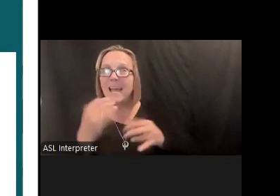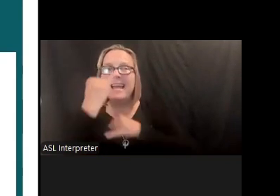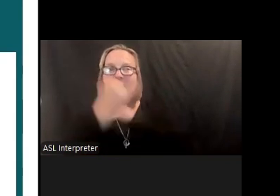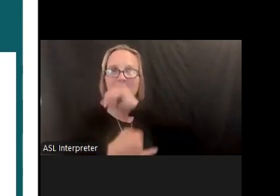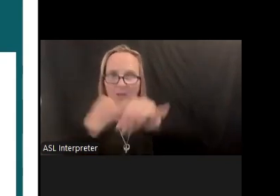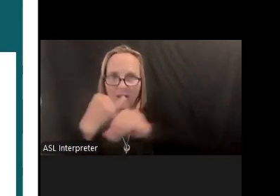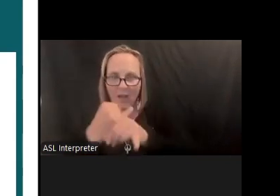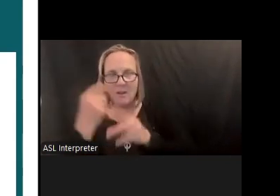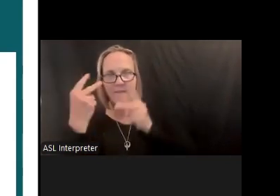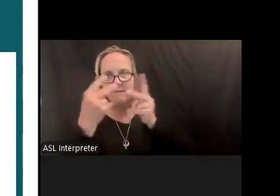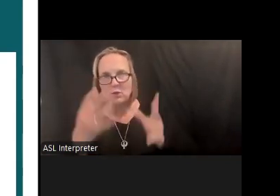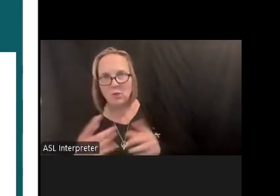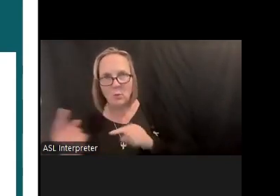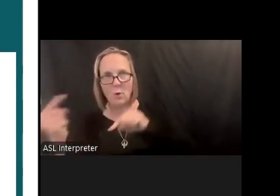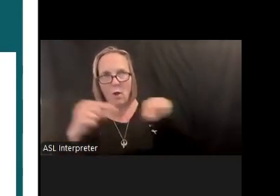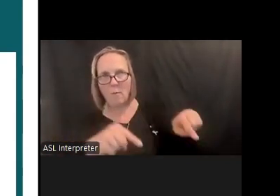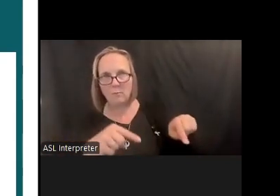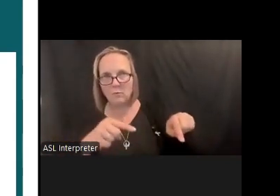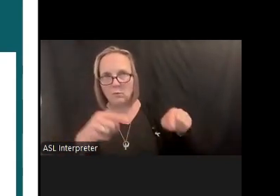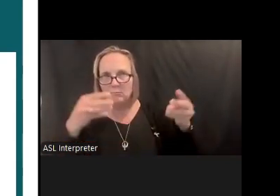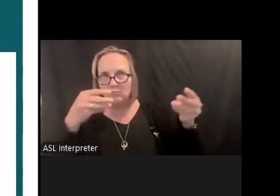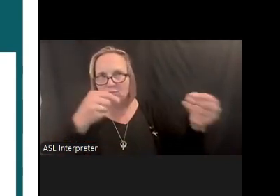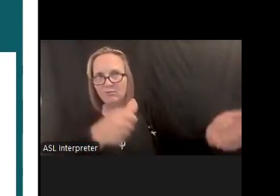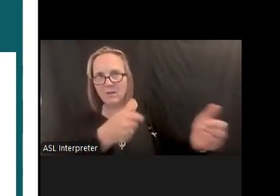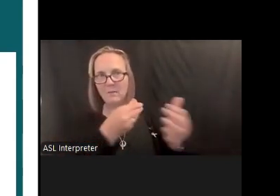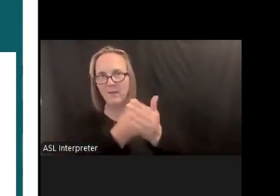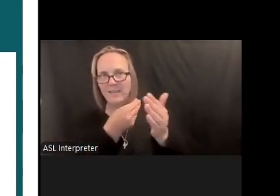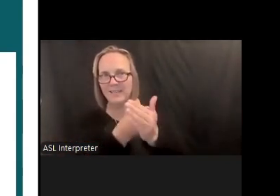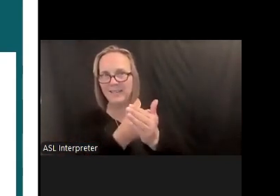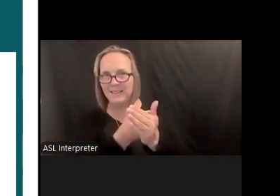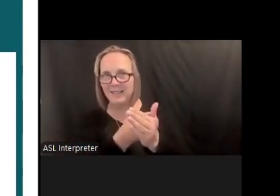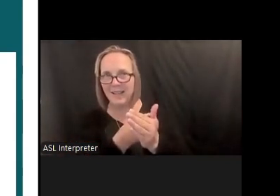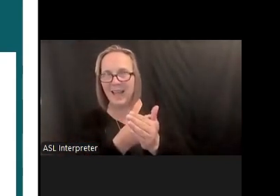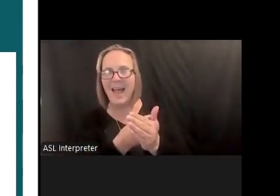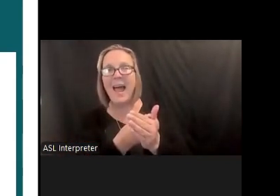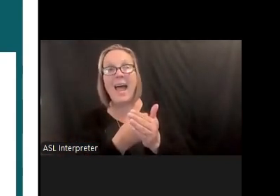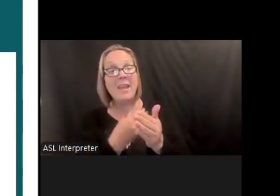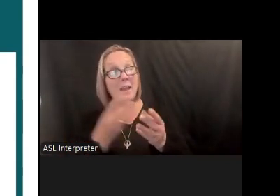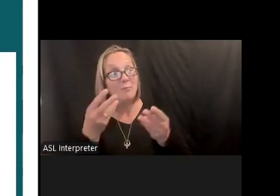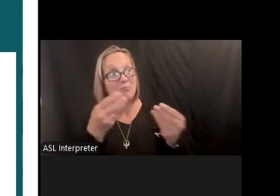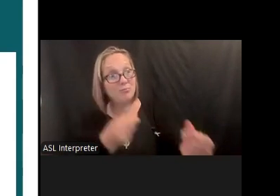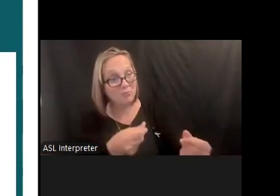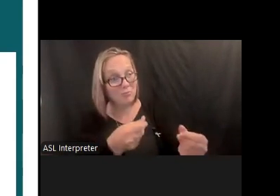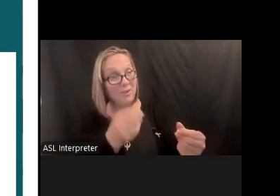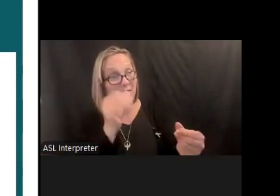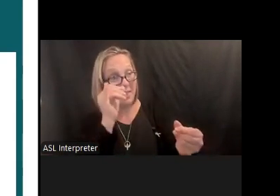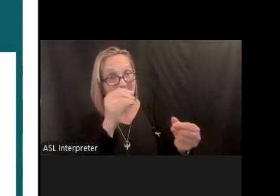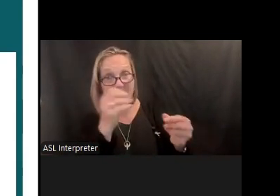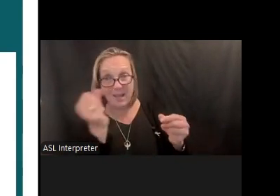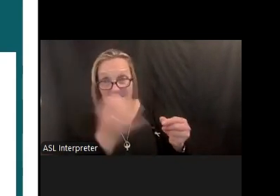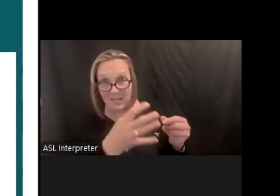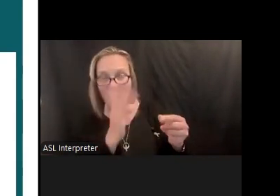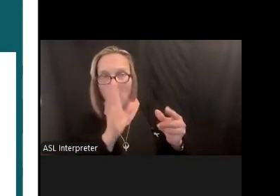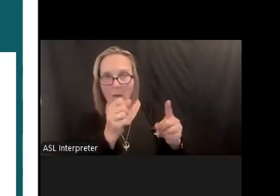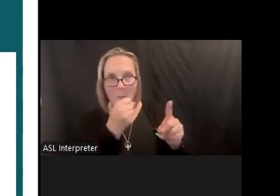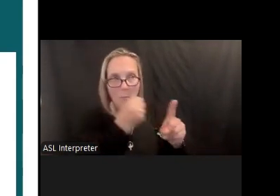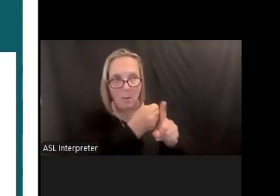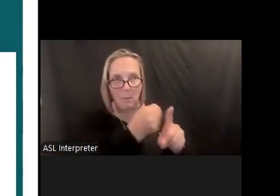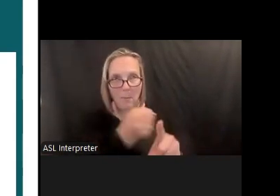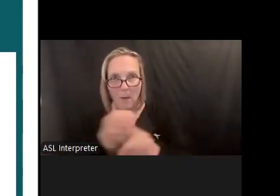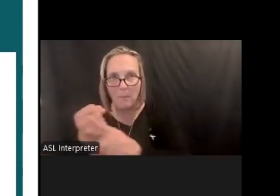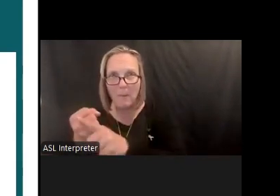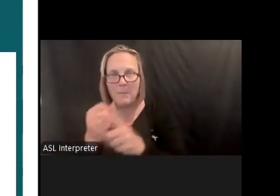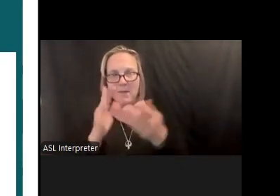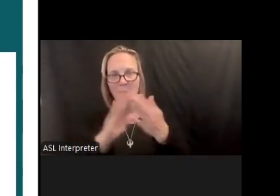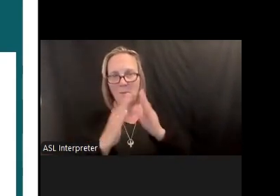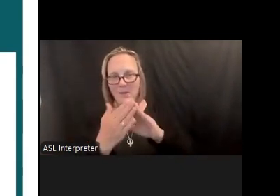income. And I think that this will then have a fantastic trickle-down effect on local artists and